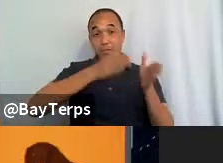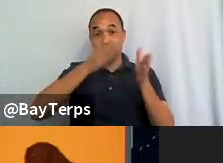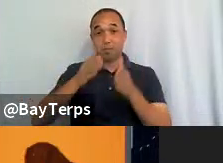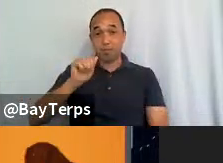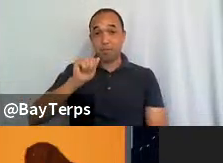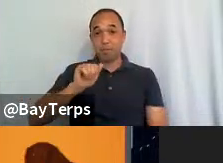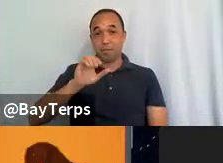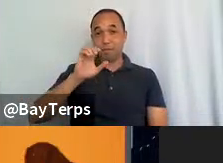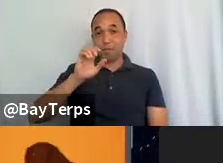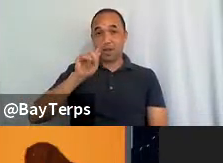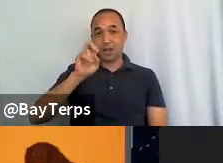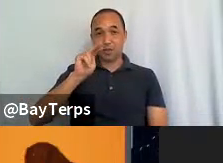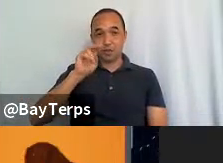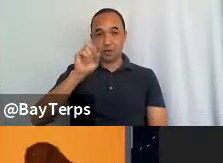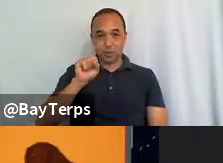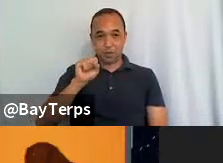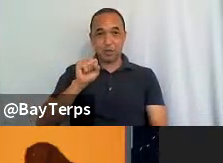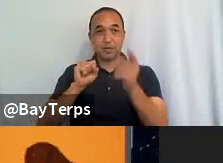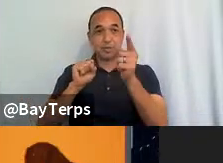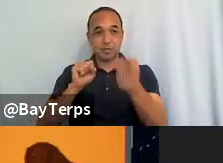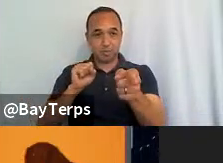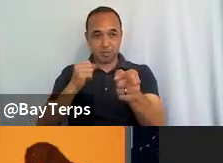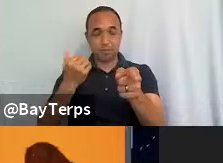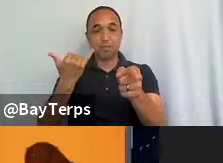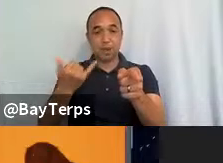and that will bring up our Actions panel.